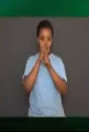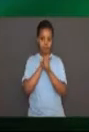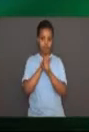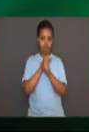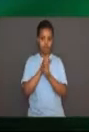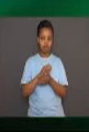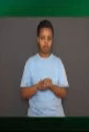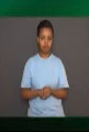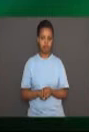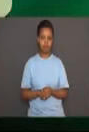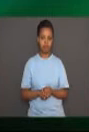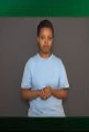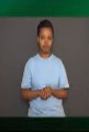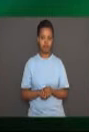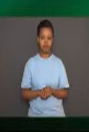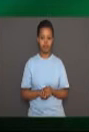Time's up.